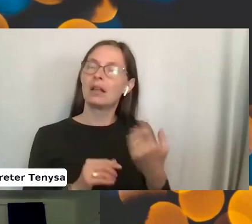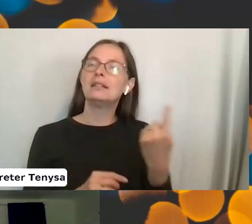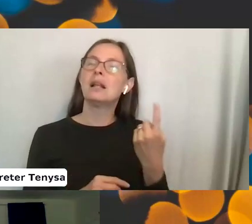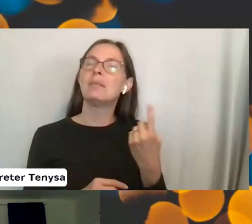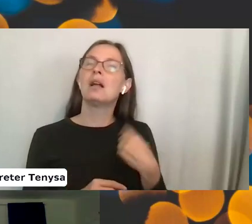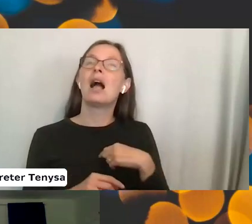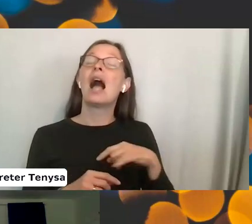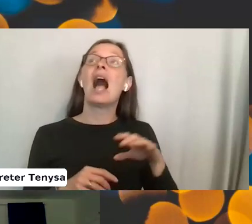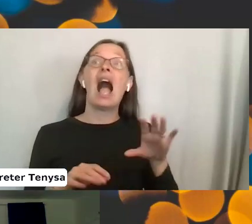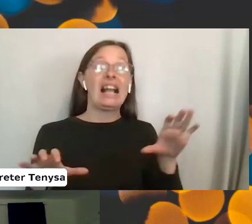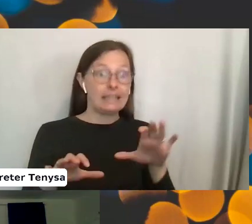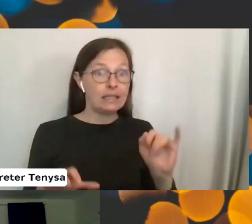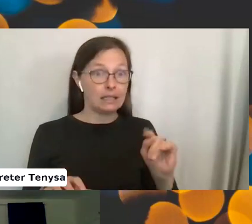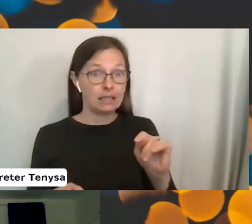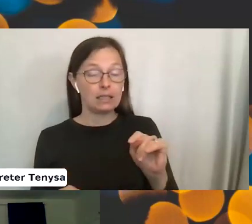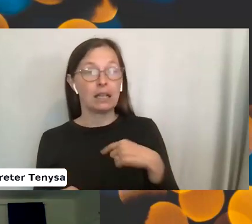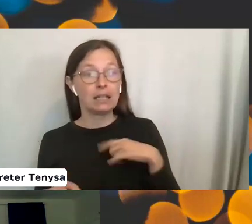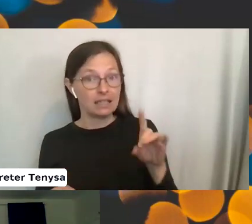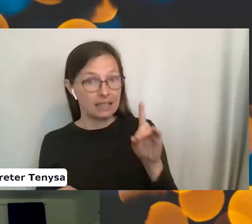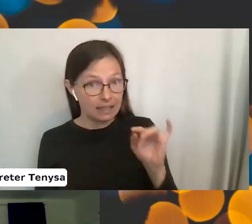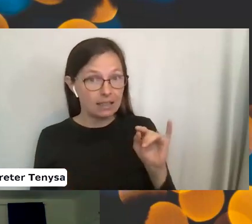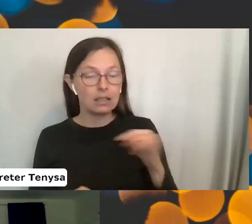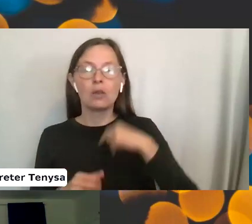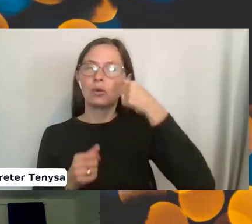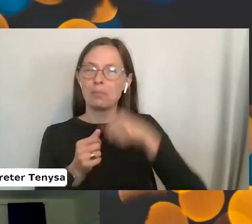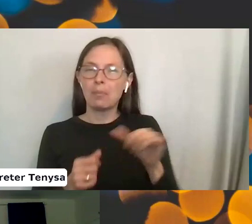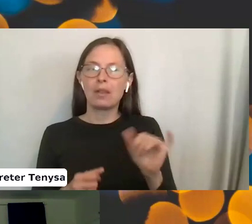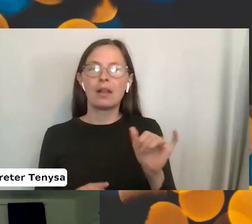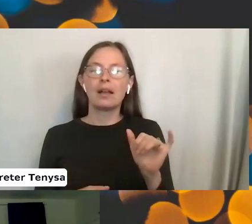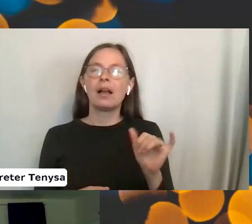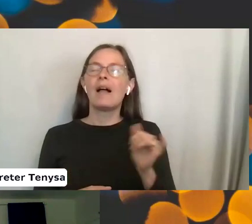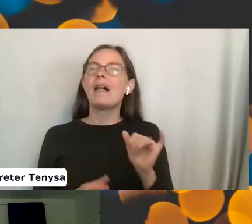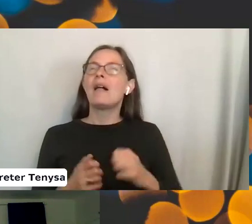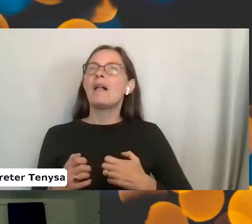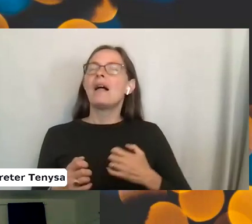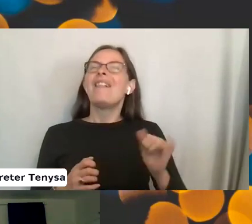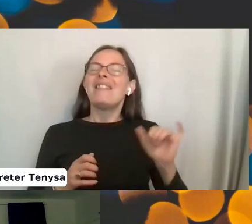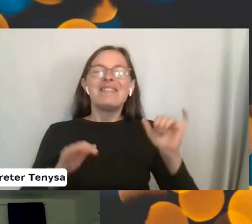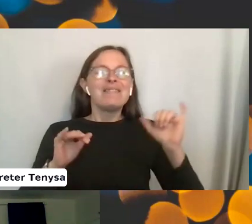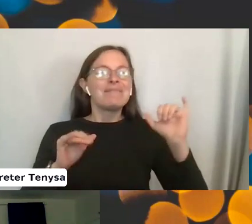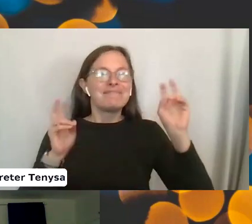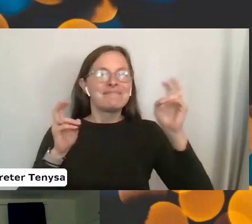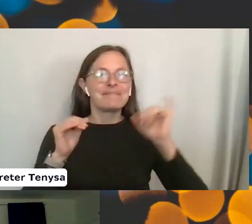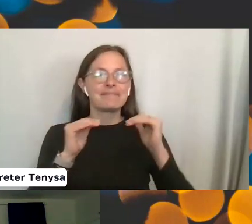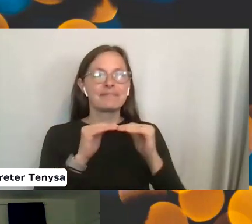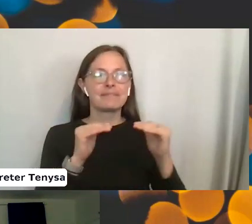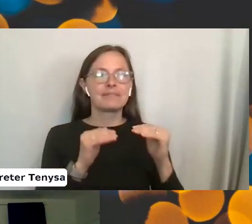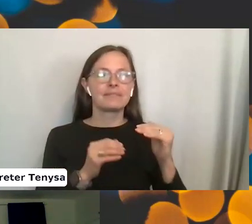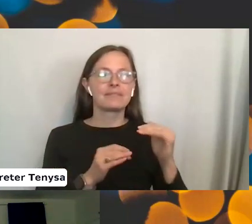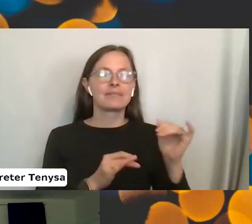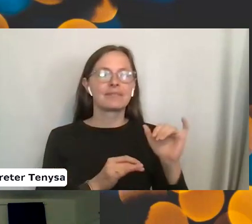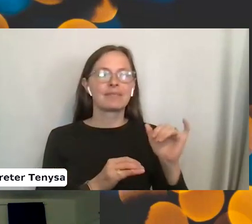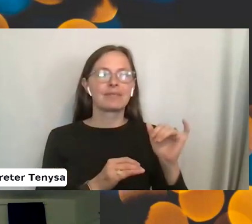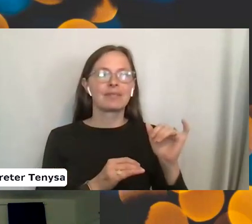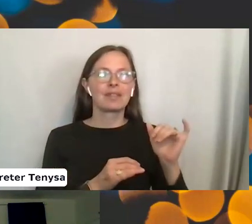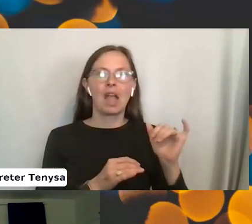I did it, I remember it's like the emotional equivalent of being like, oh fuck,